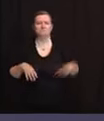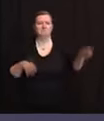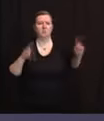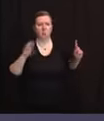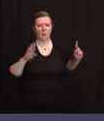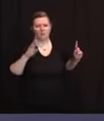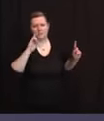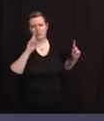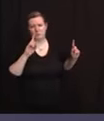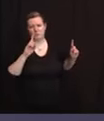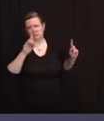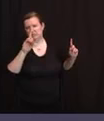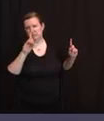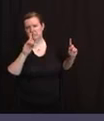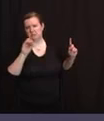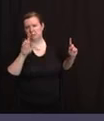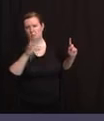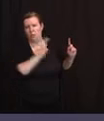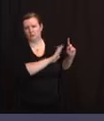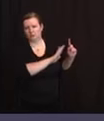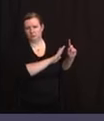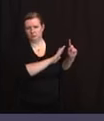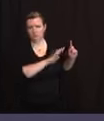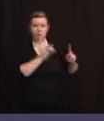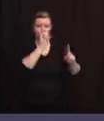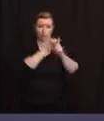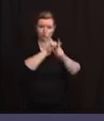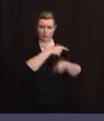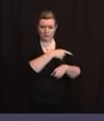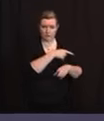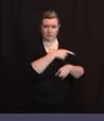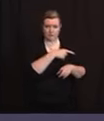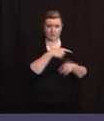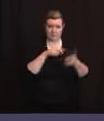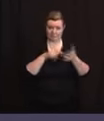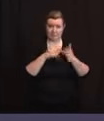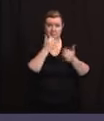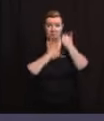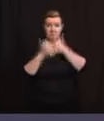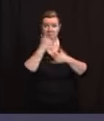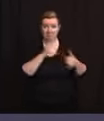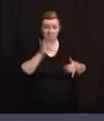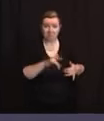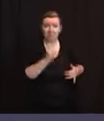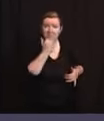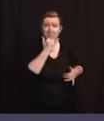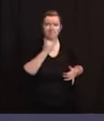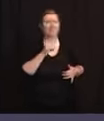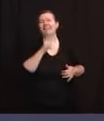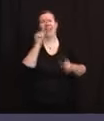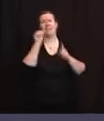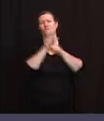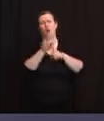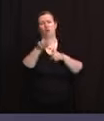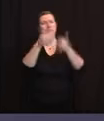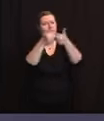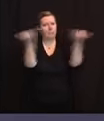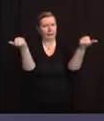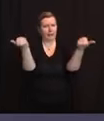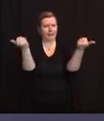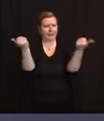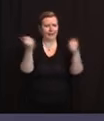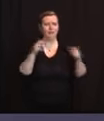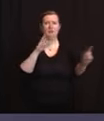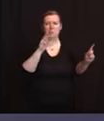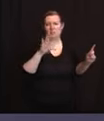say unequivocally, when we say fraud, we don't mean mistake. So if somebody makes a mistake, we're not talking about that. I think Rob already answered this.